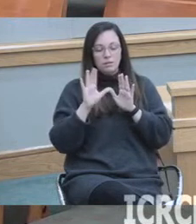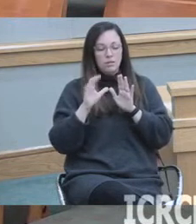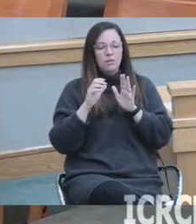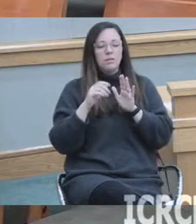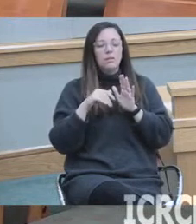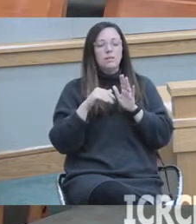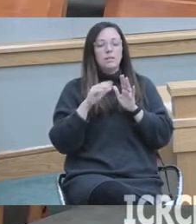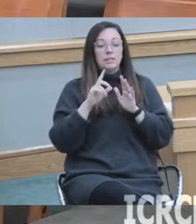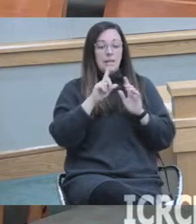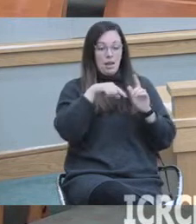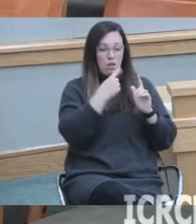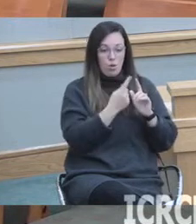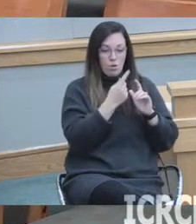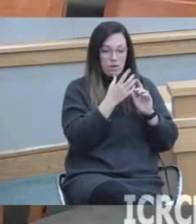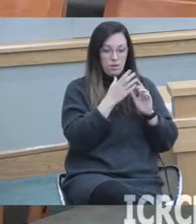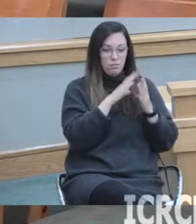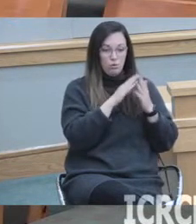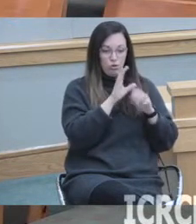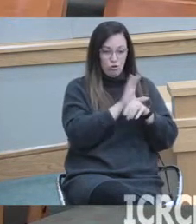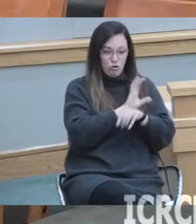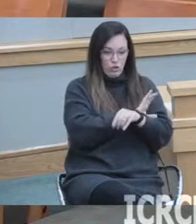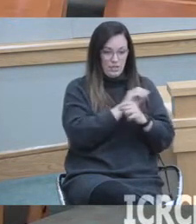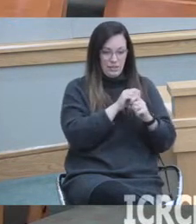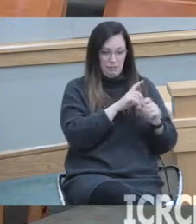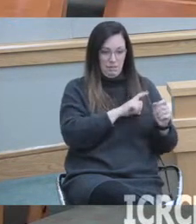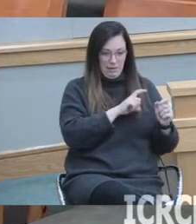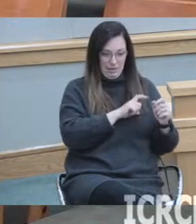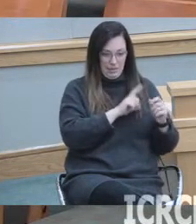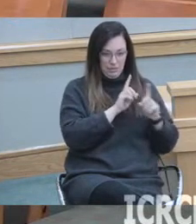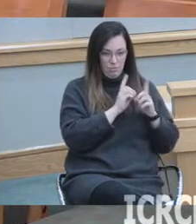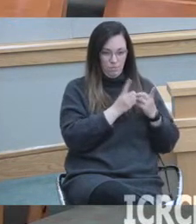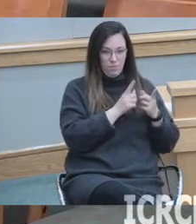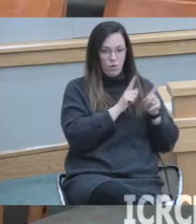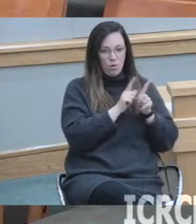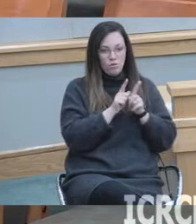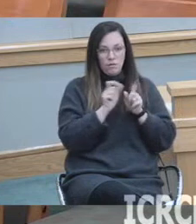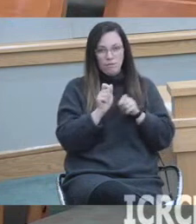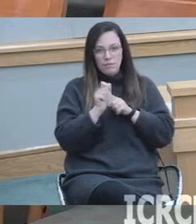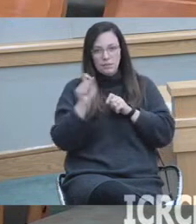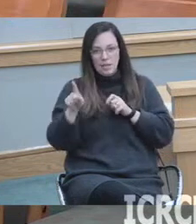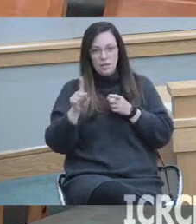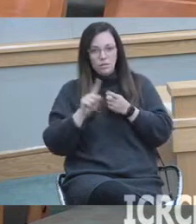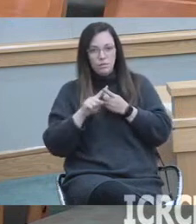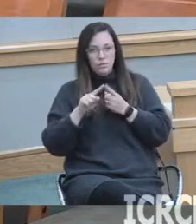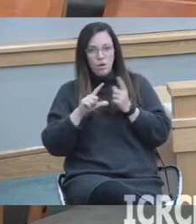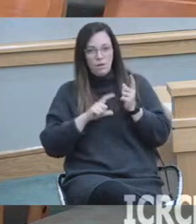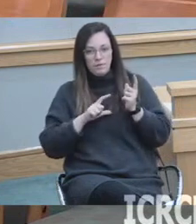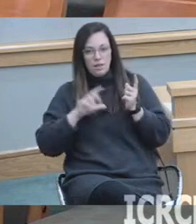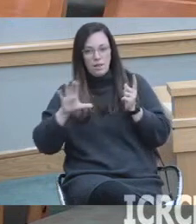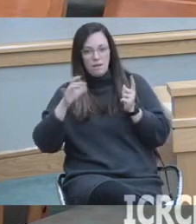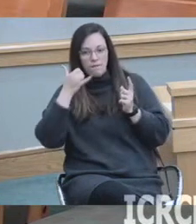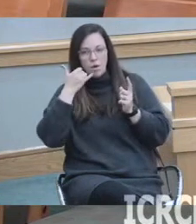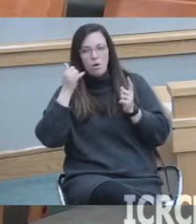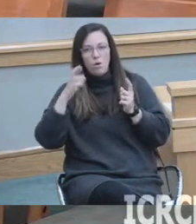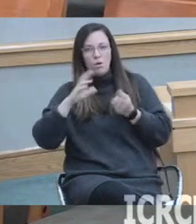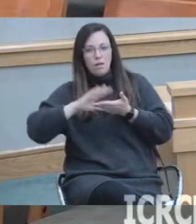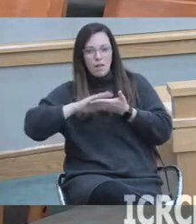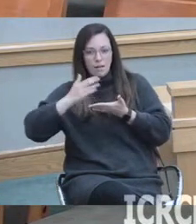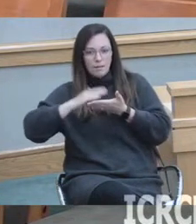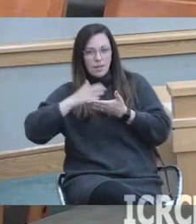standalone computers in the police department. They actually can be sent to the officers' phones and/or laptops in the